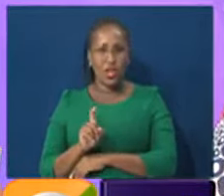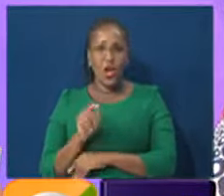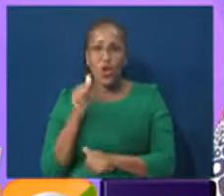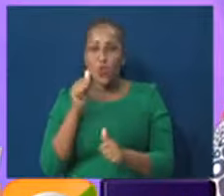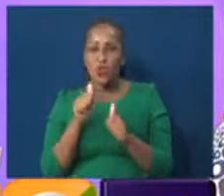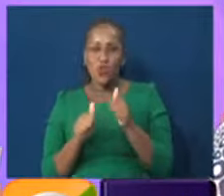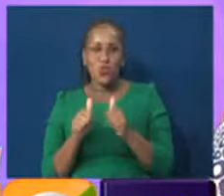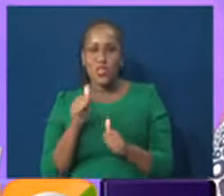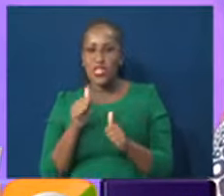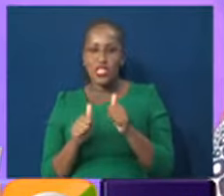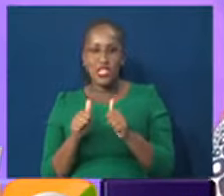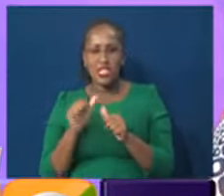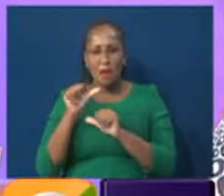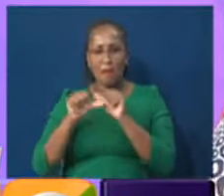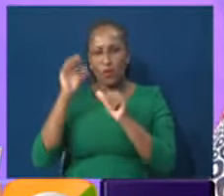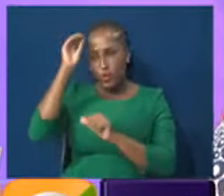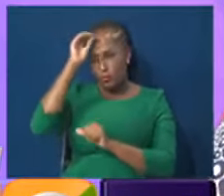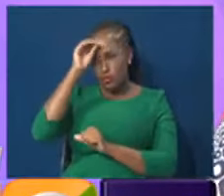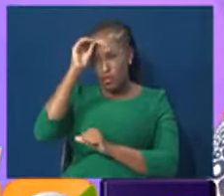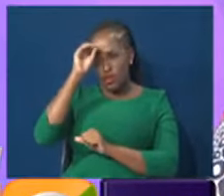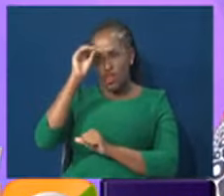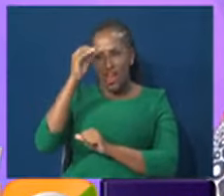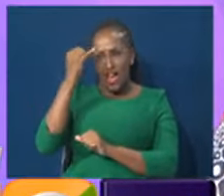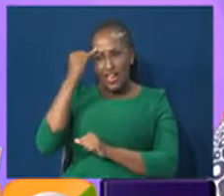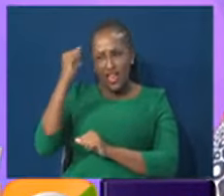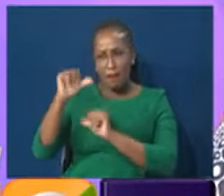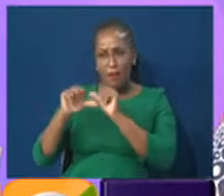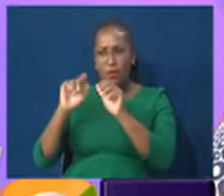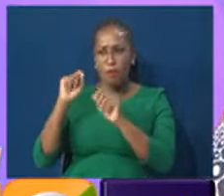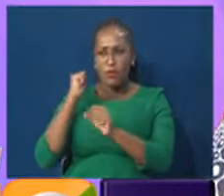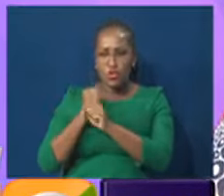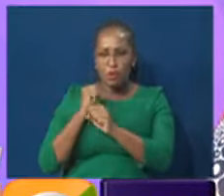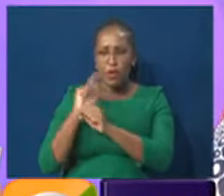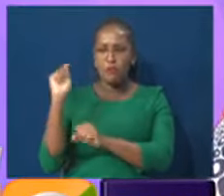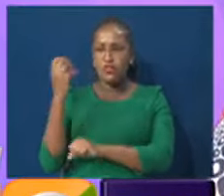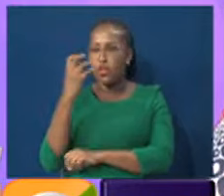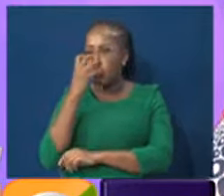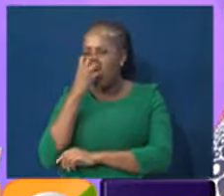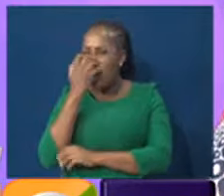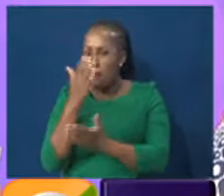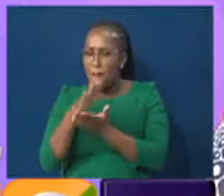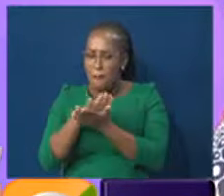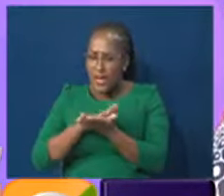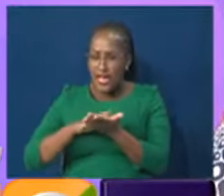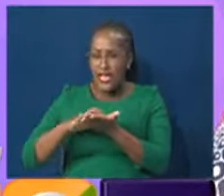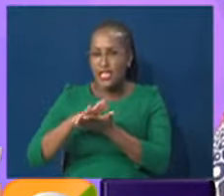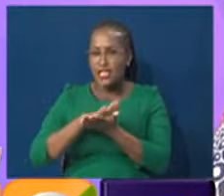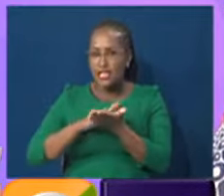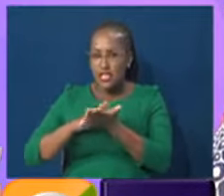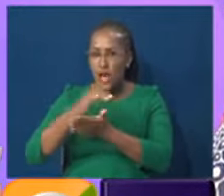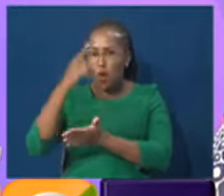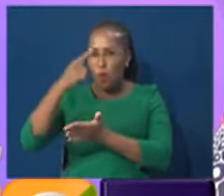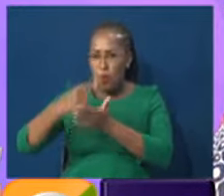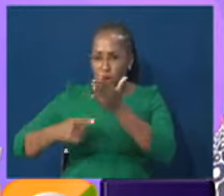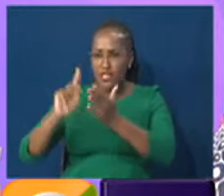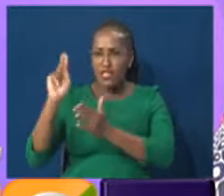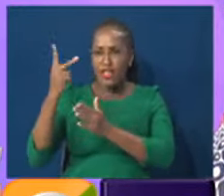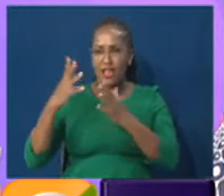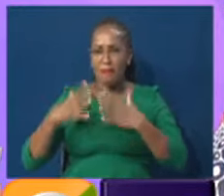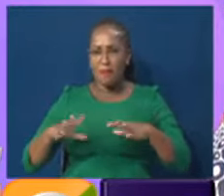is a perception question on the president's performance based on, you know, what that which the